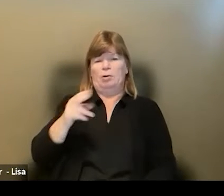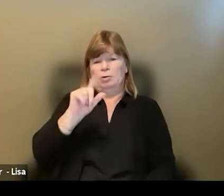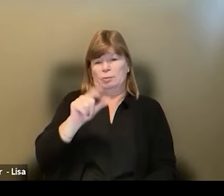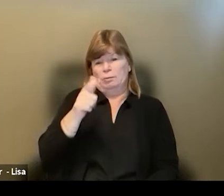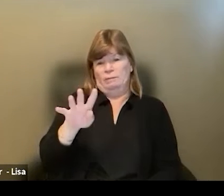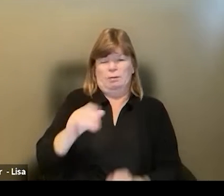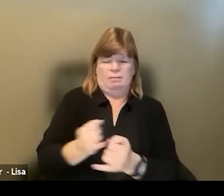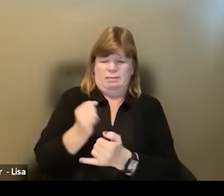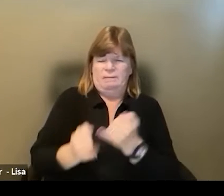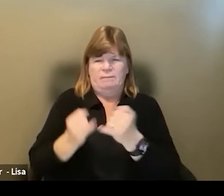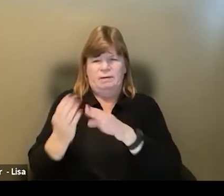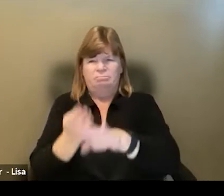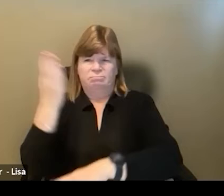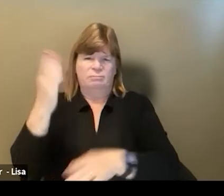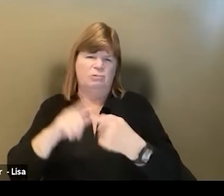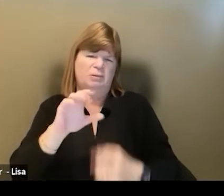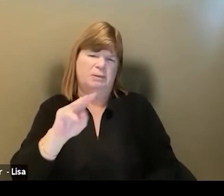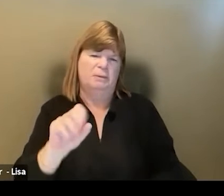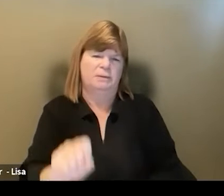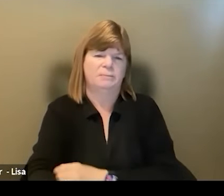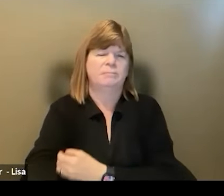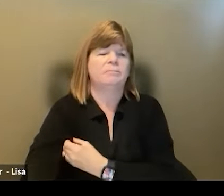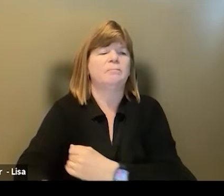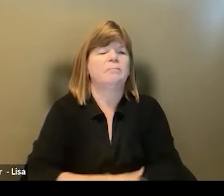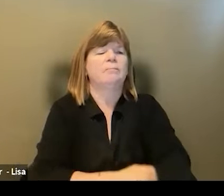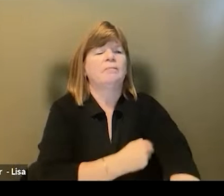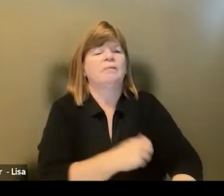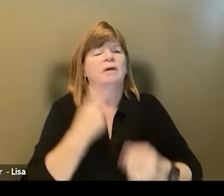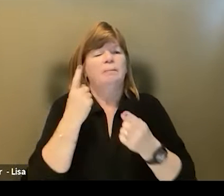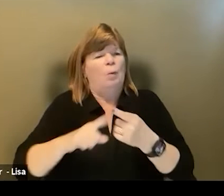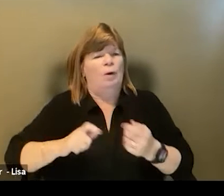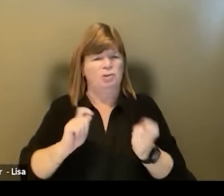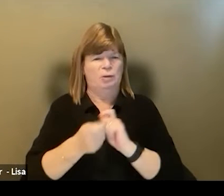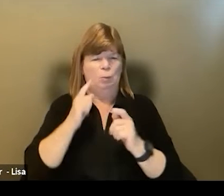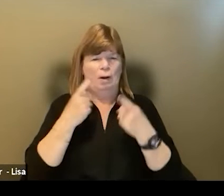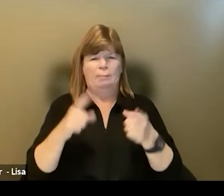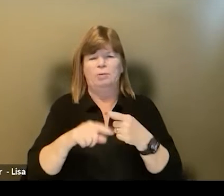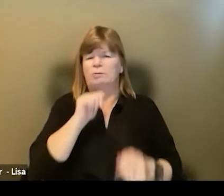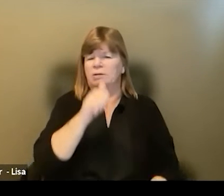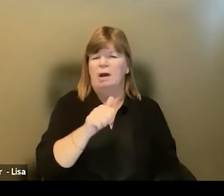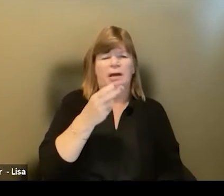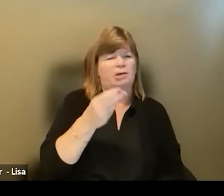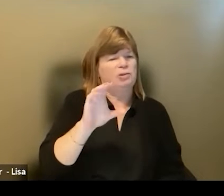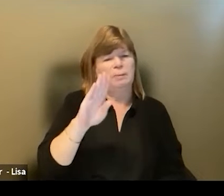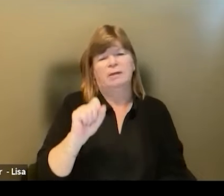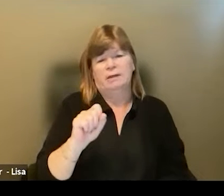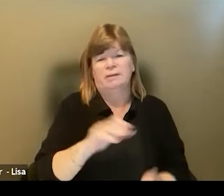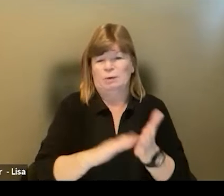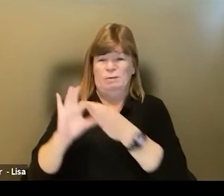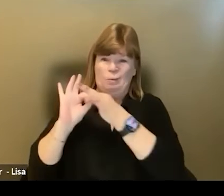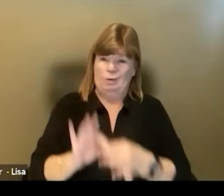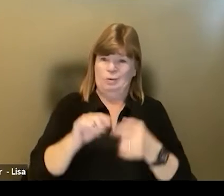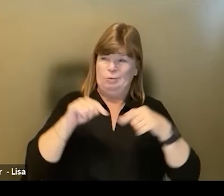final waiver amendments to CMS. Thinking about what changes will happen to non-home and community-based services waivers related to